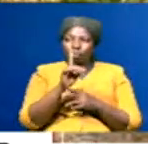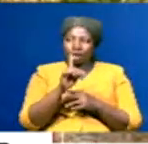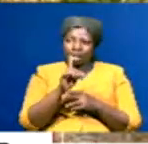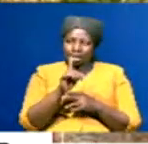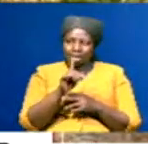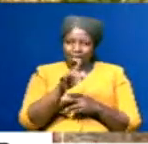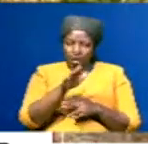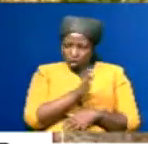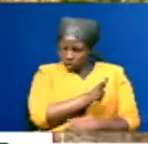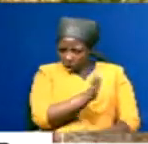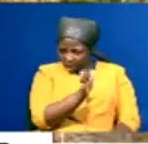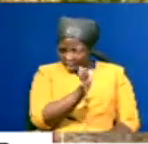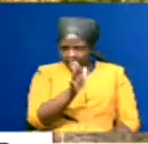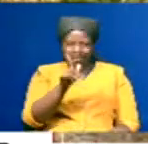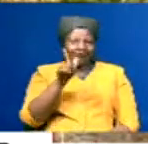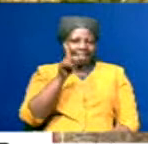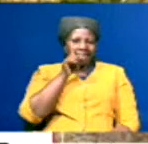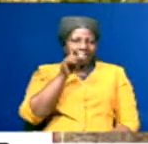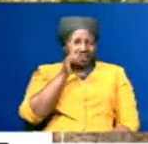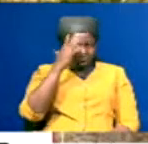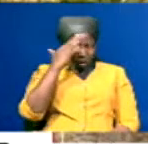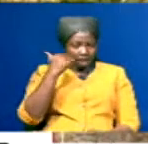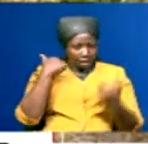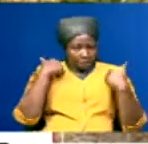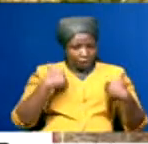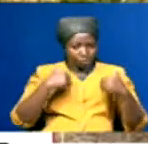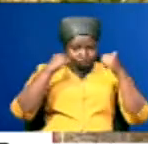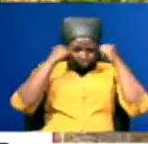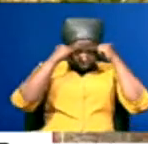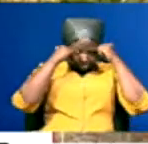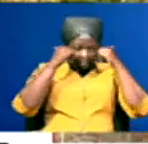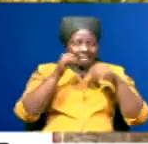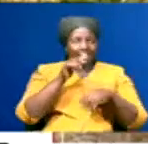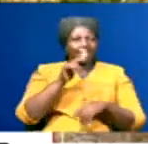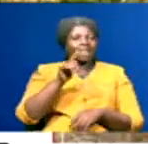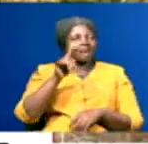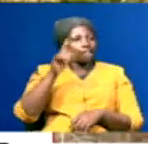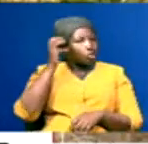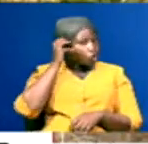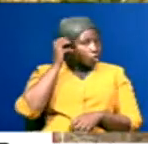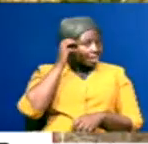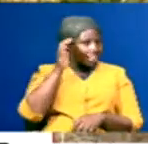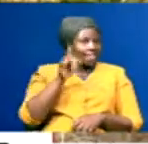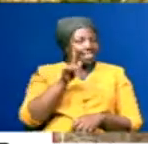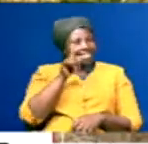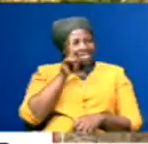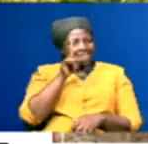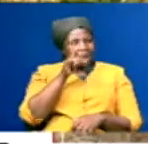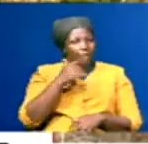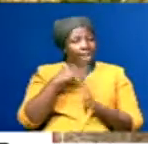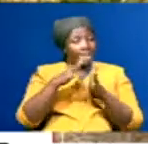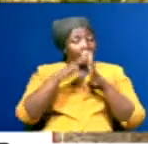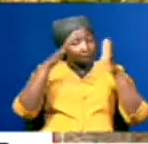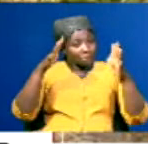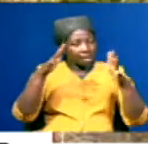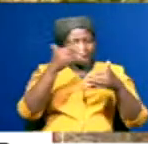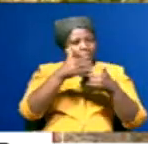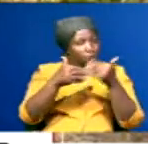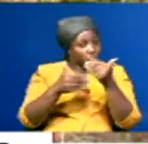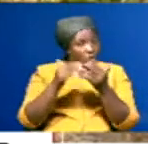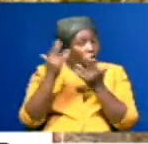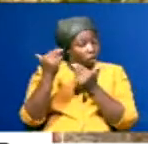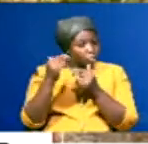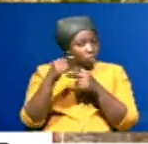London, because I was in a college in London, there was a big building called East Africa